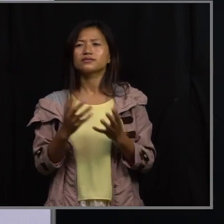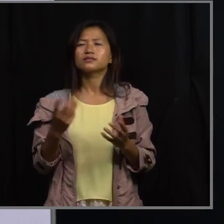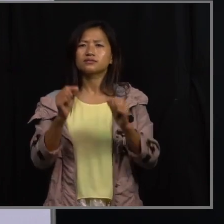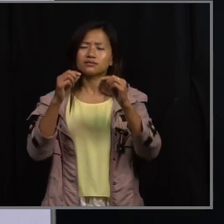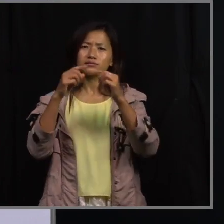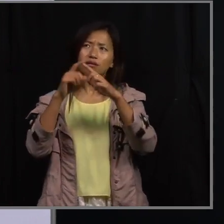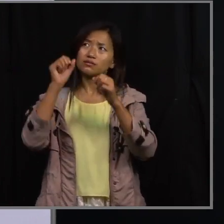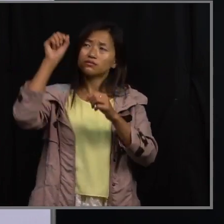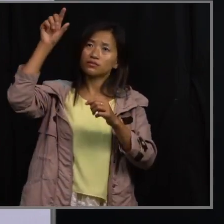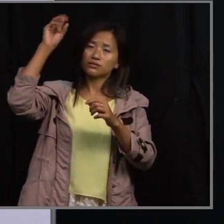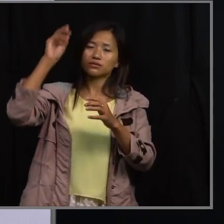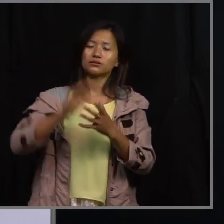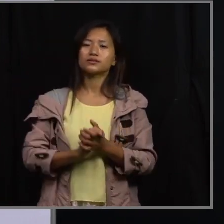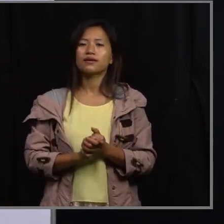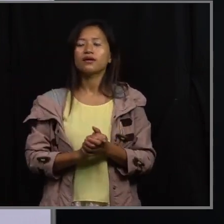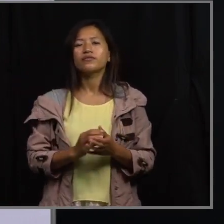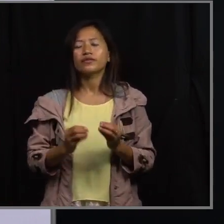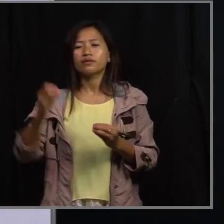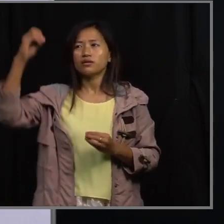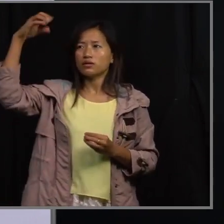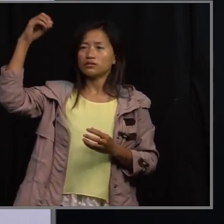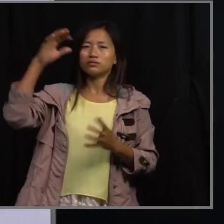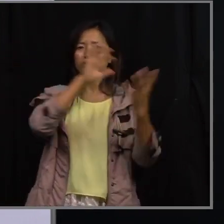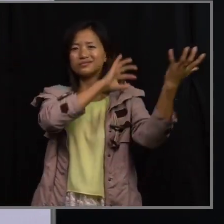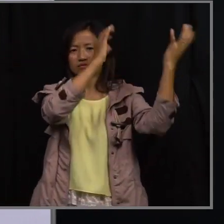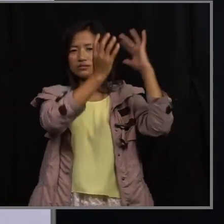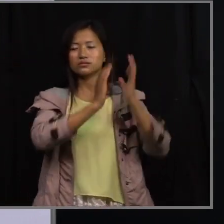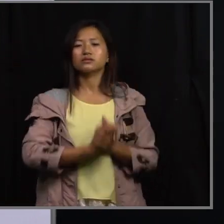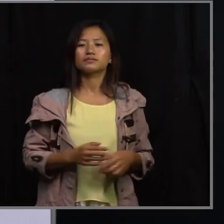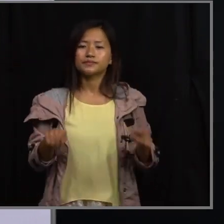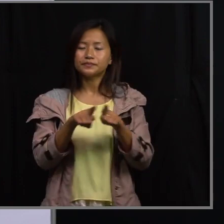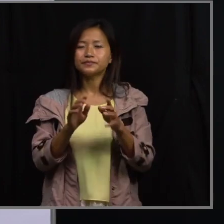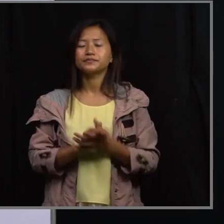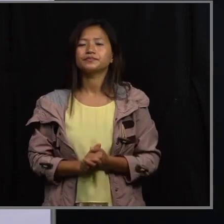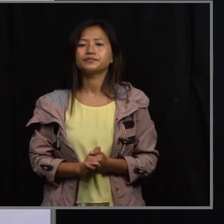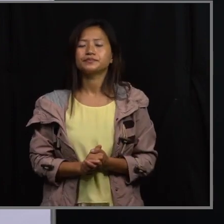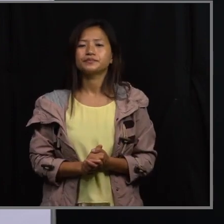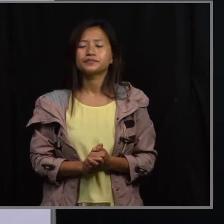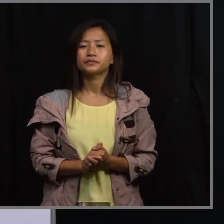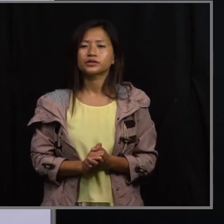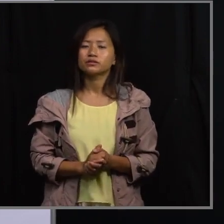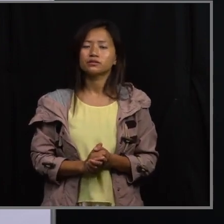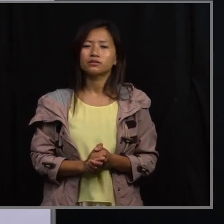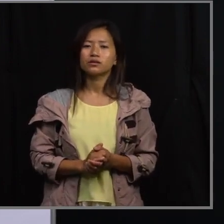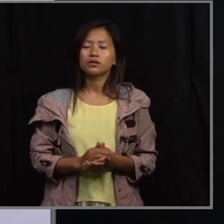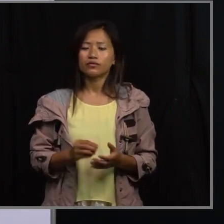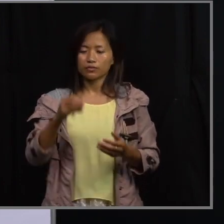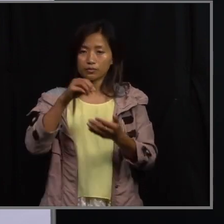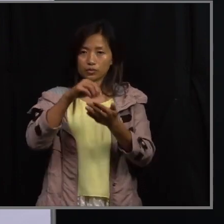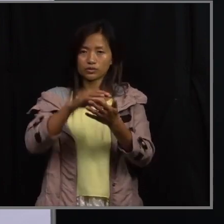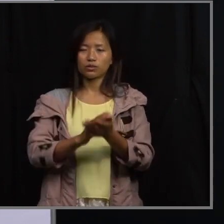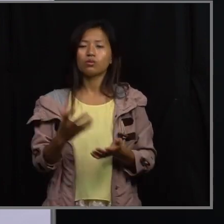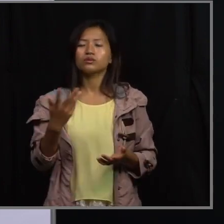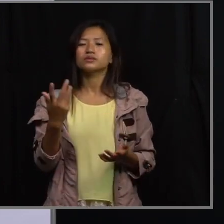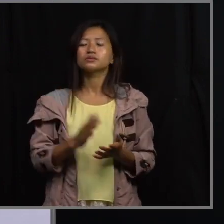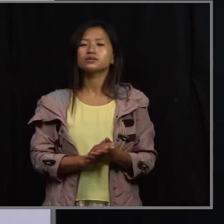happening between Earth and Sun, right? It is because of the gravitational force. So as I have already mentioned, what's happening in the